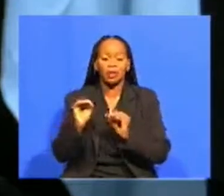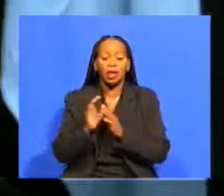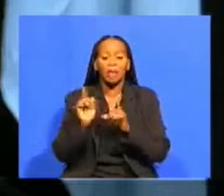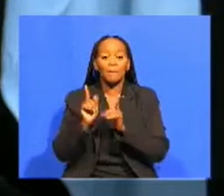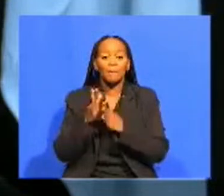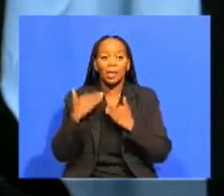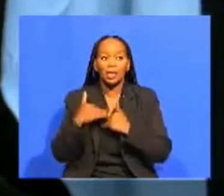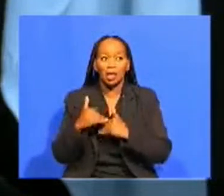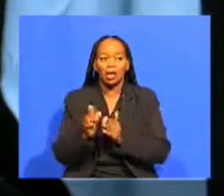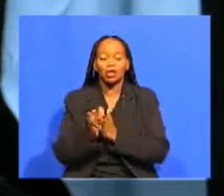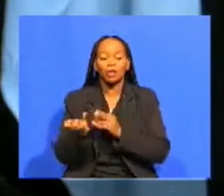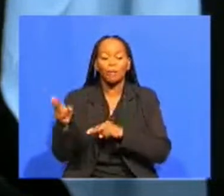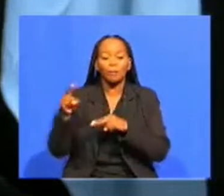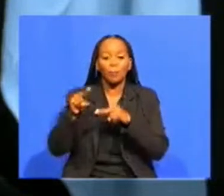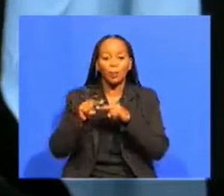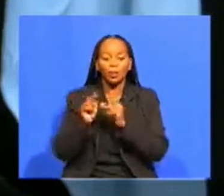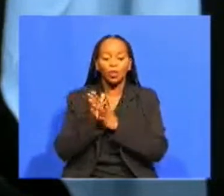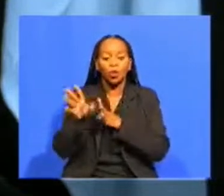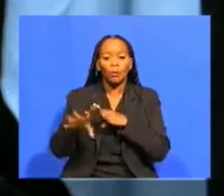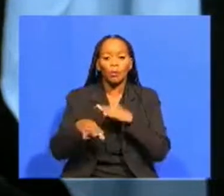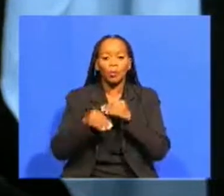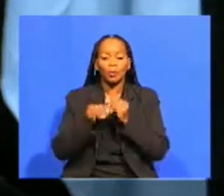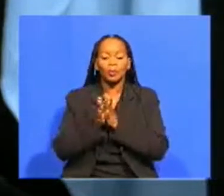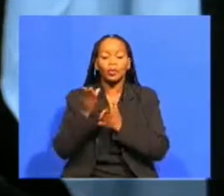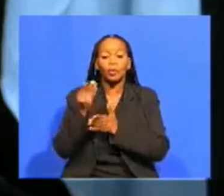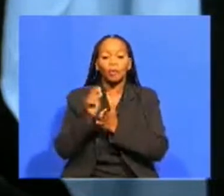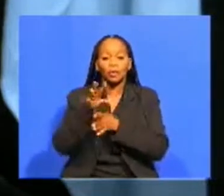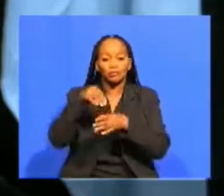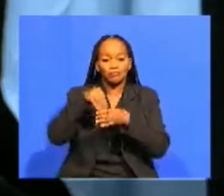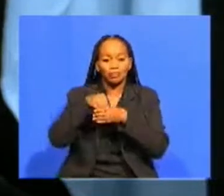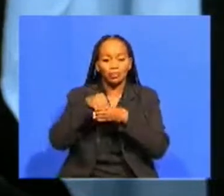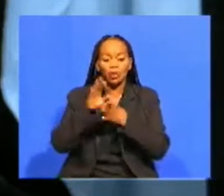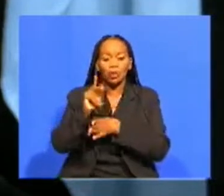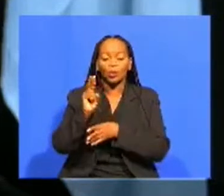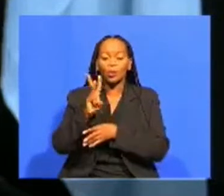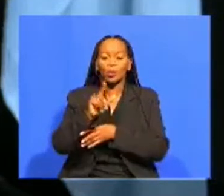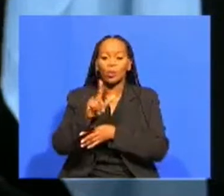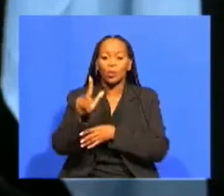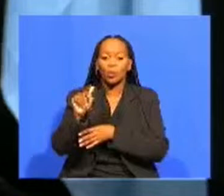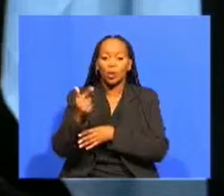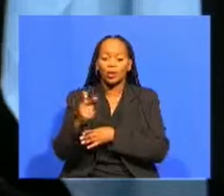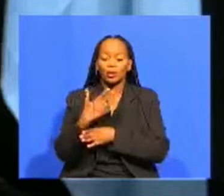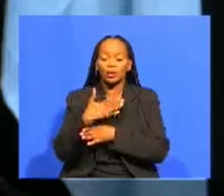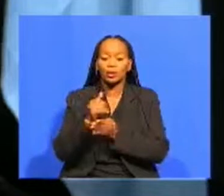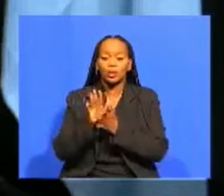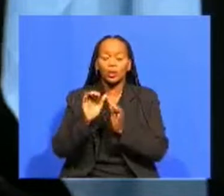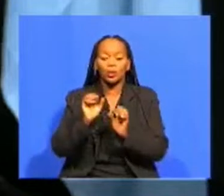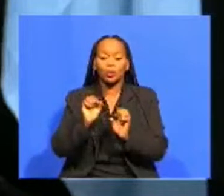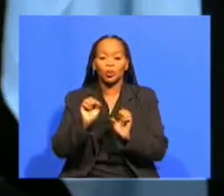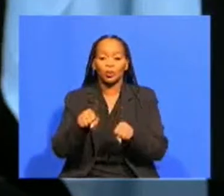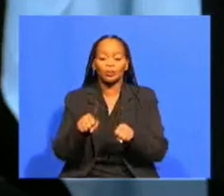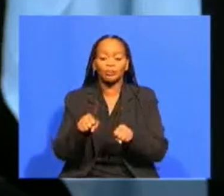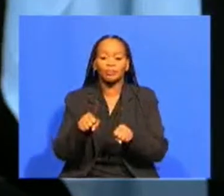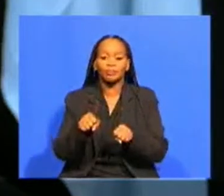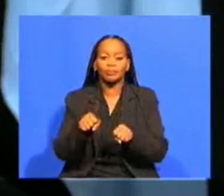just top up at some point in time, you put some monies into your wallet, and you could, so it's more